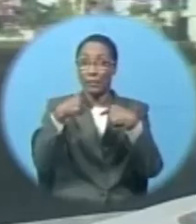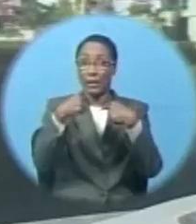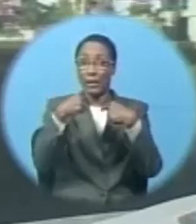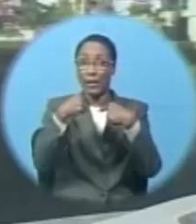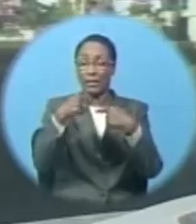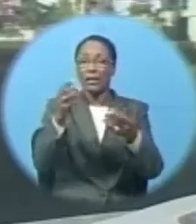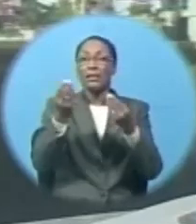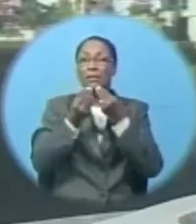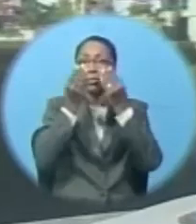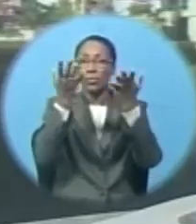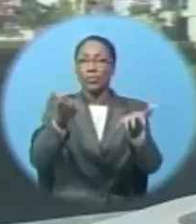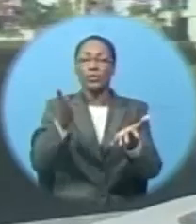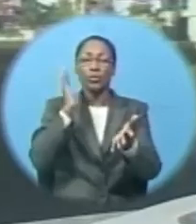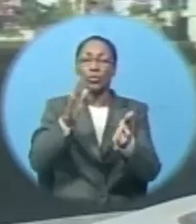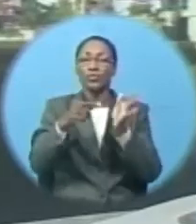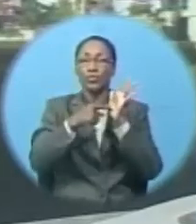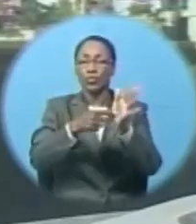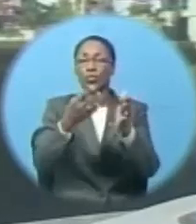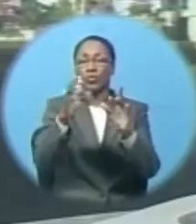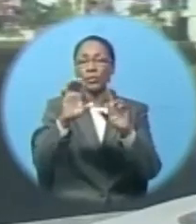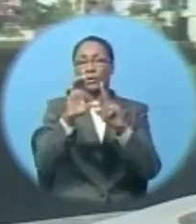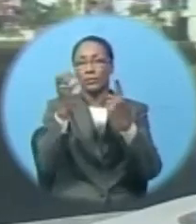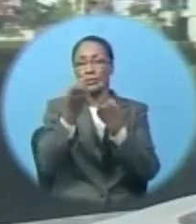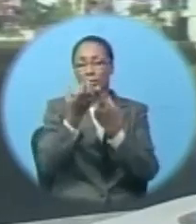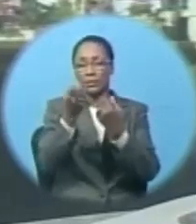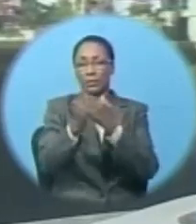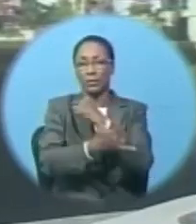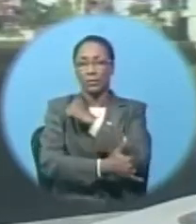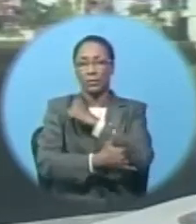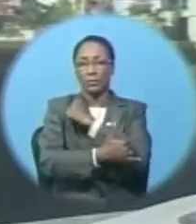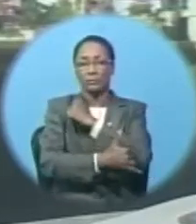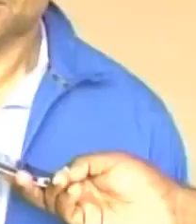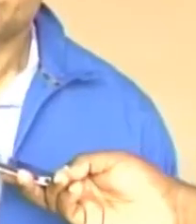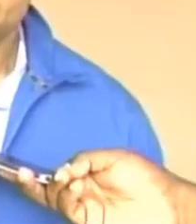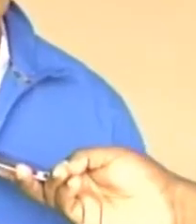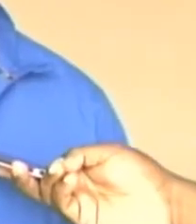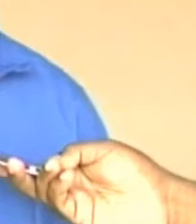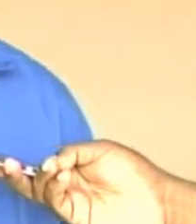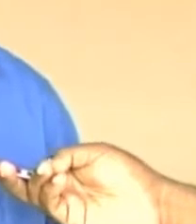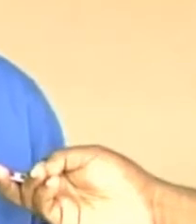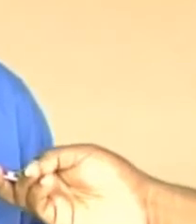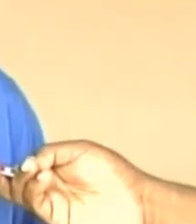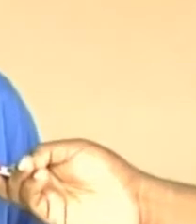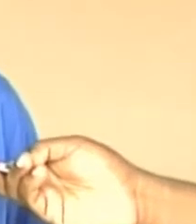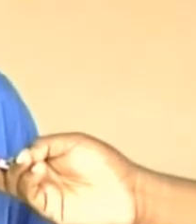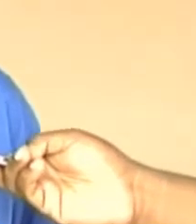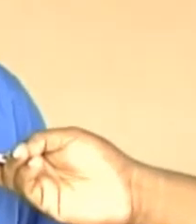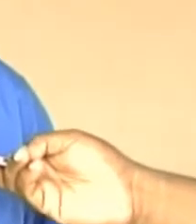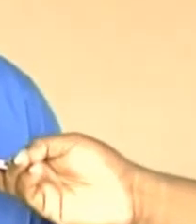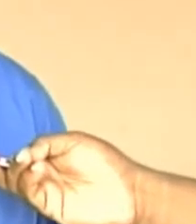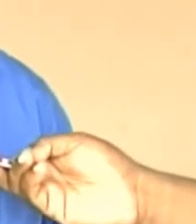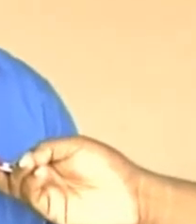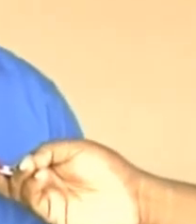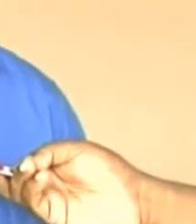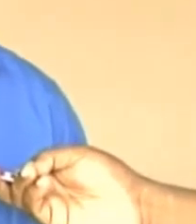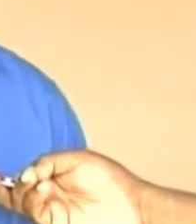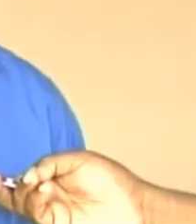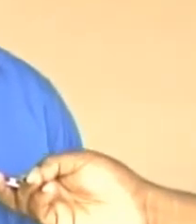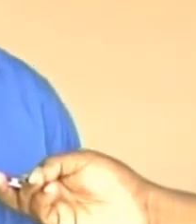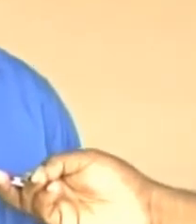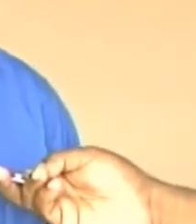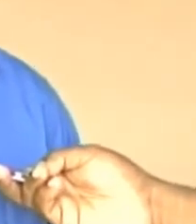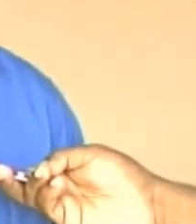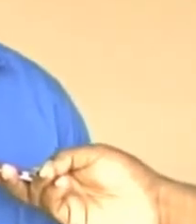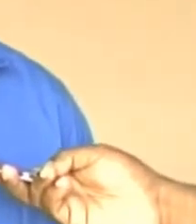will reflect circumstances in the country. You shouldn't allow anybody to tell you that, election